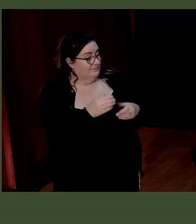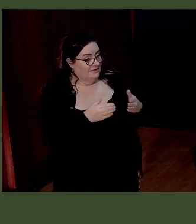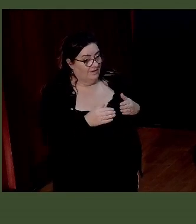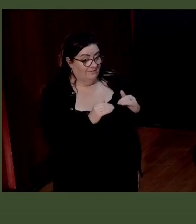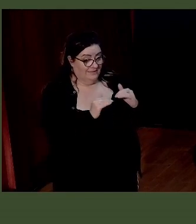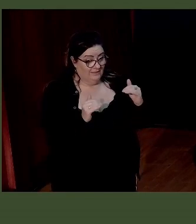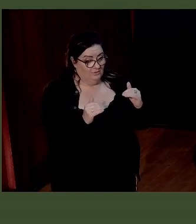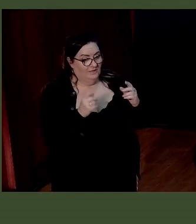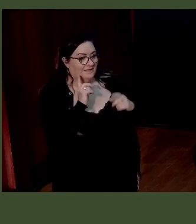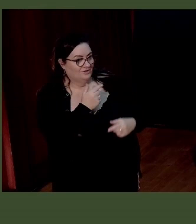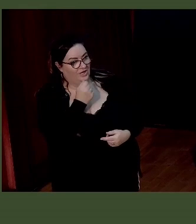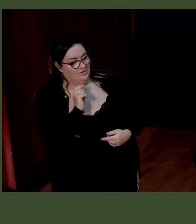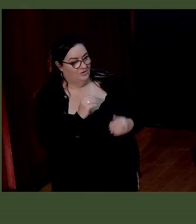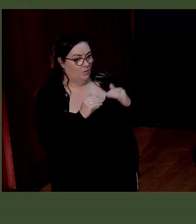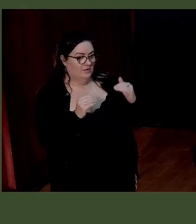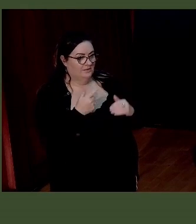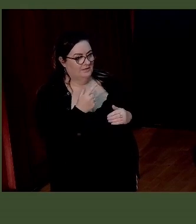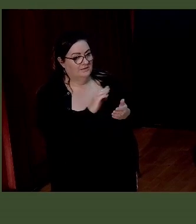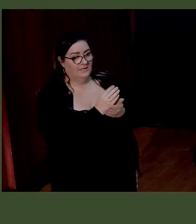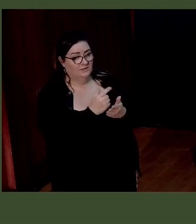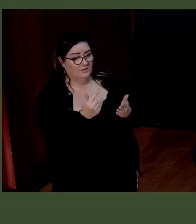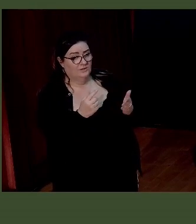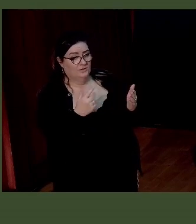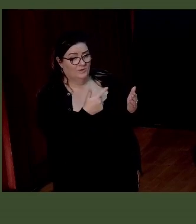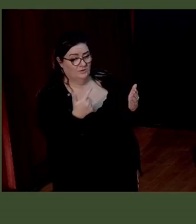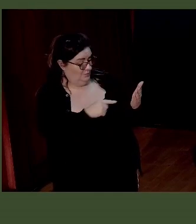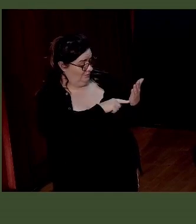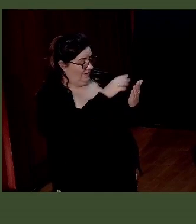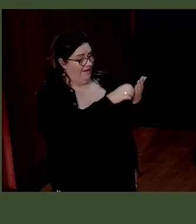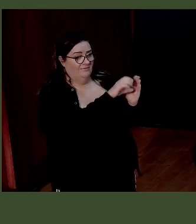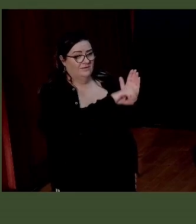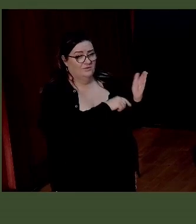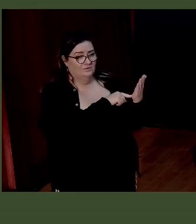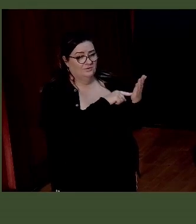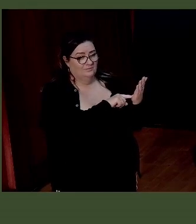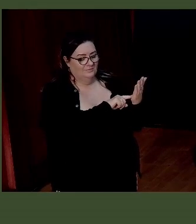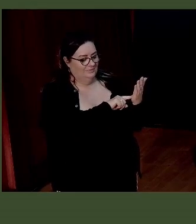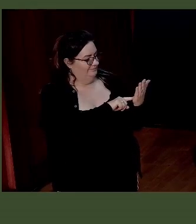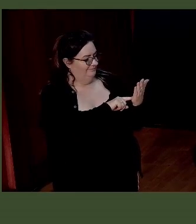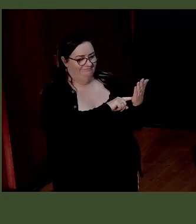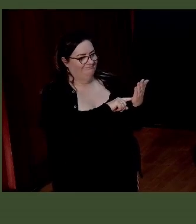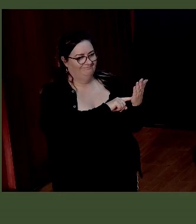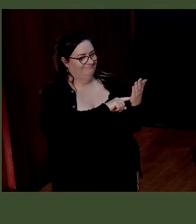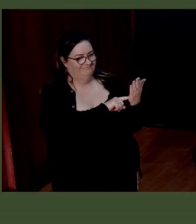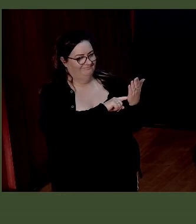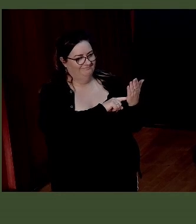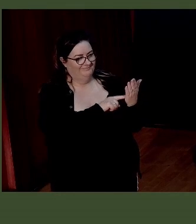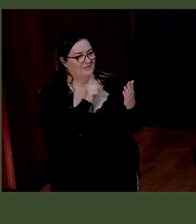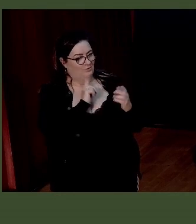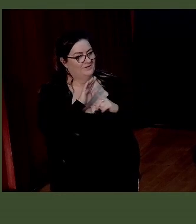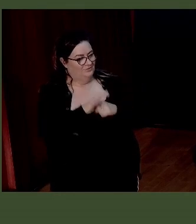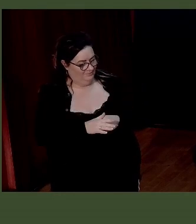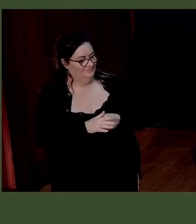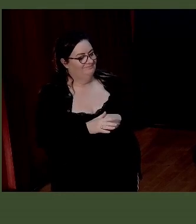guarantee of equal gender equality in the 1922 Free State Constitution, it soon became clear that gender discrimination would